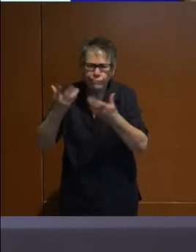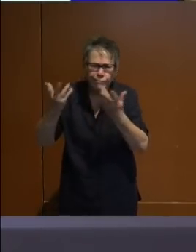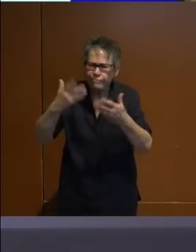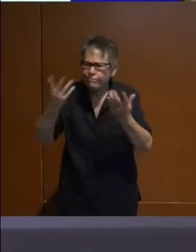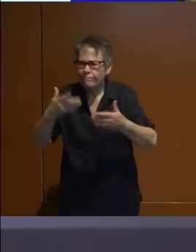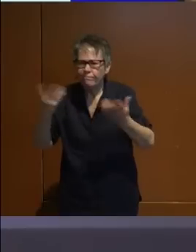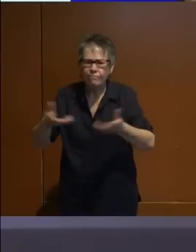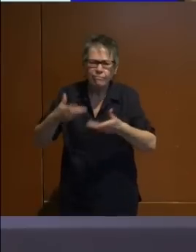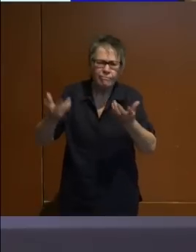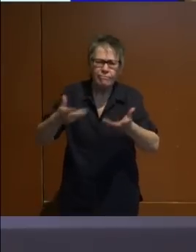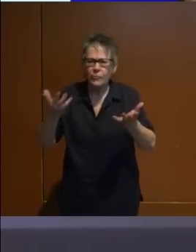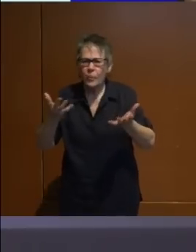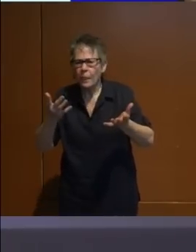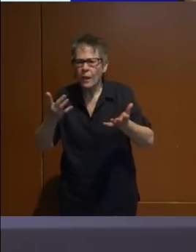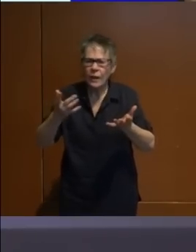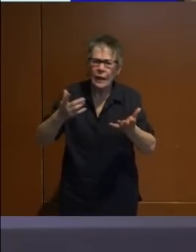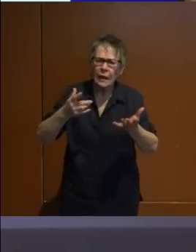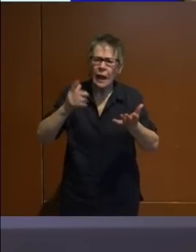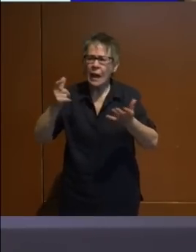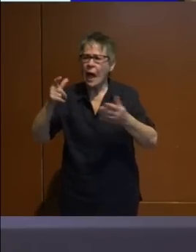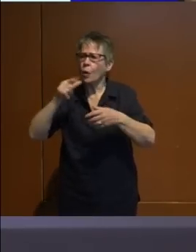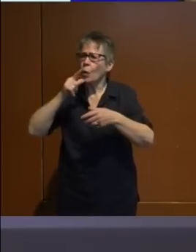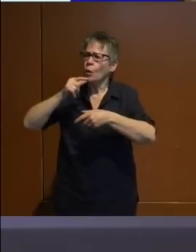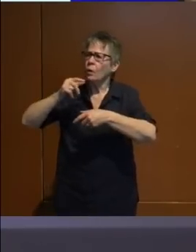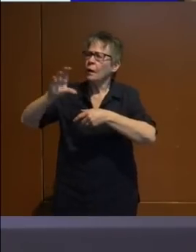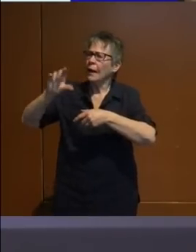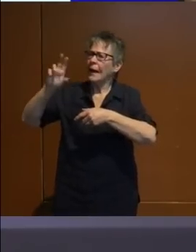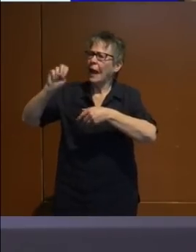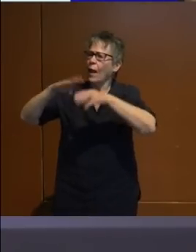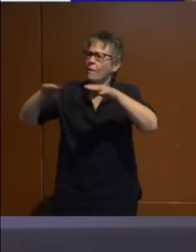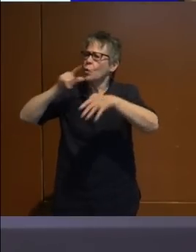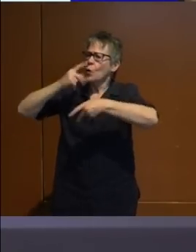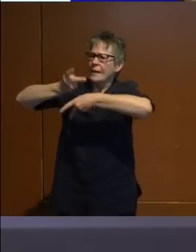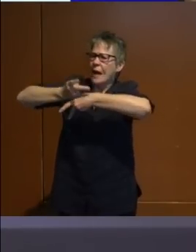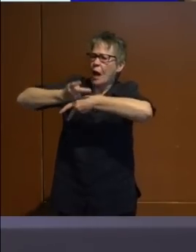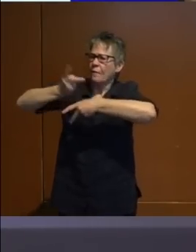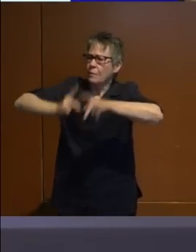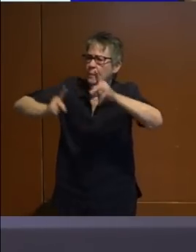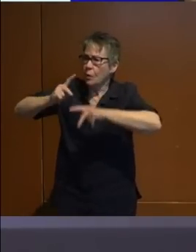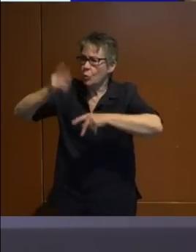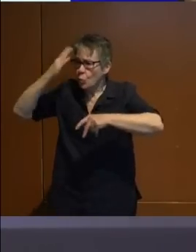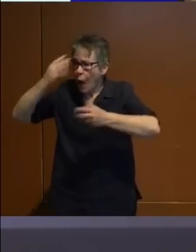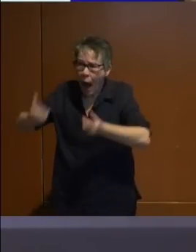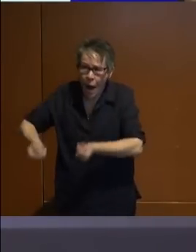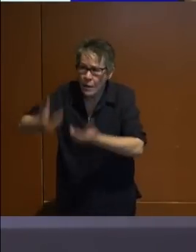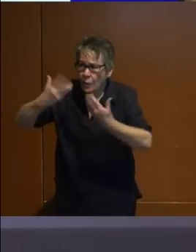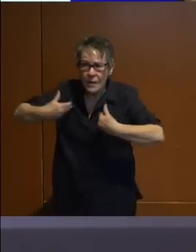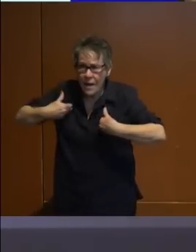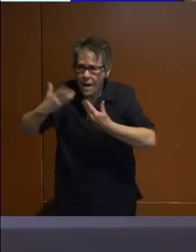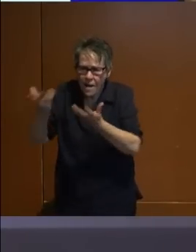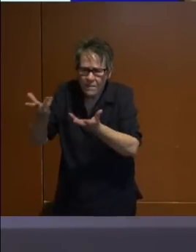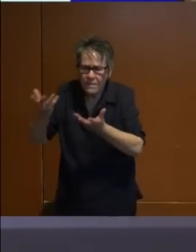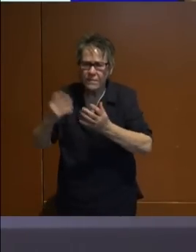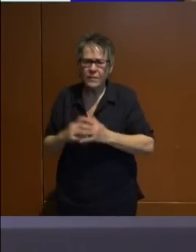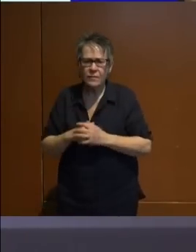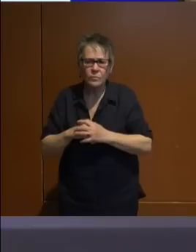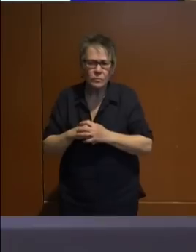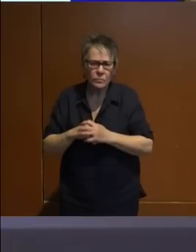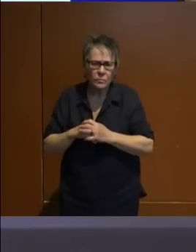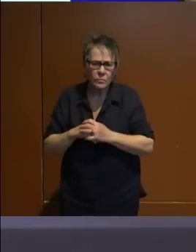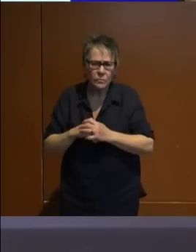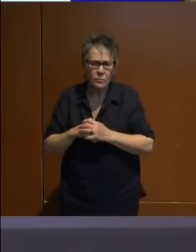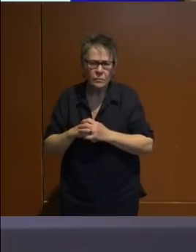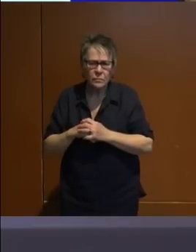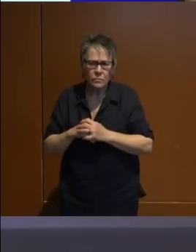care levels, even the care levels you've discussed given the emergency? And the 300 ventilators, that's the total number, not in addition